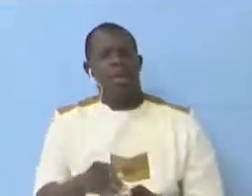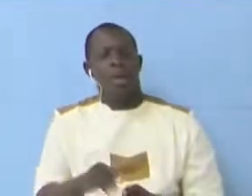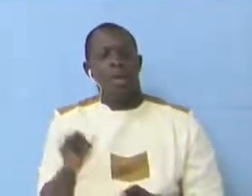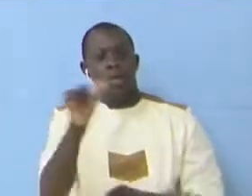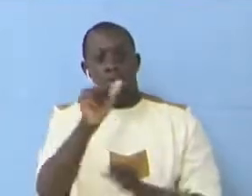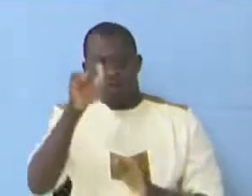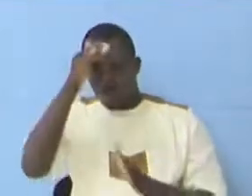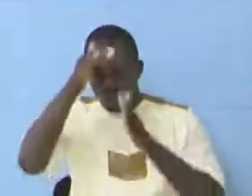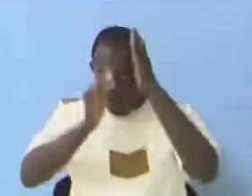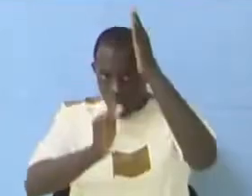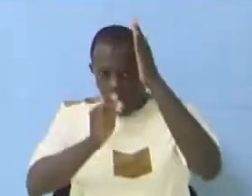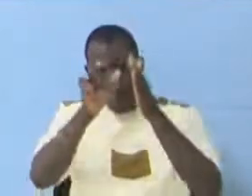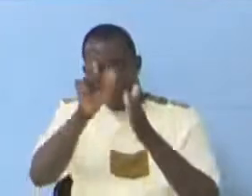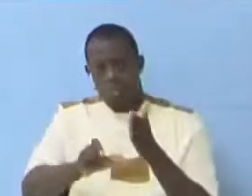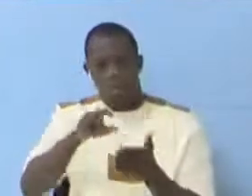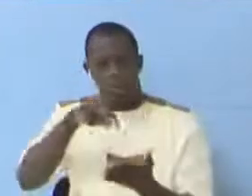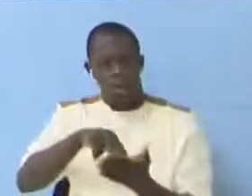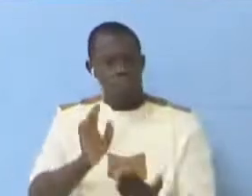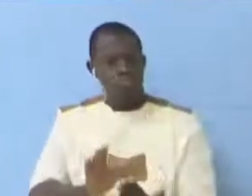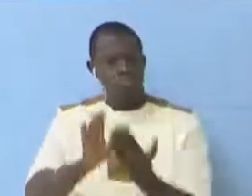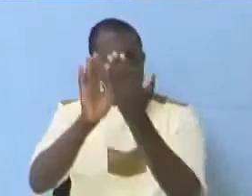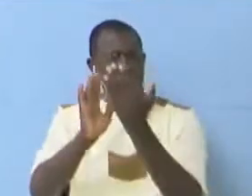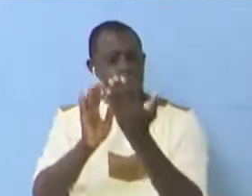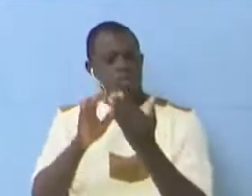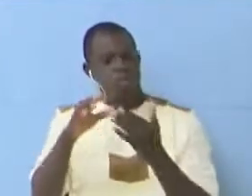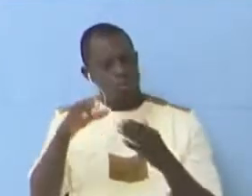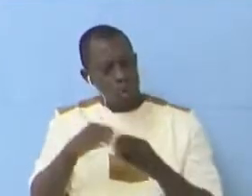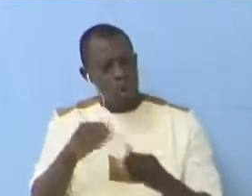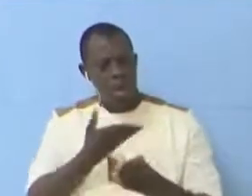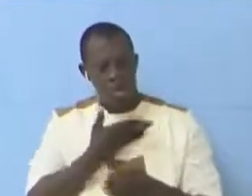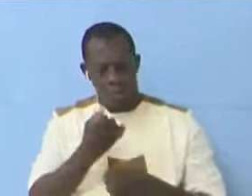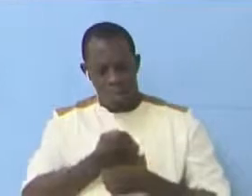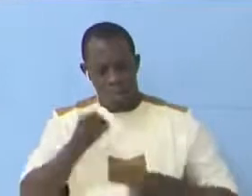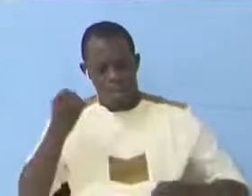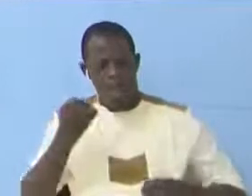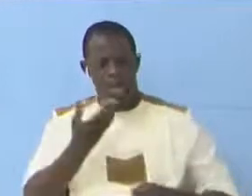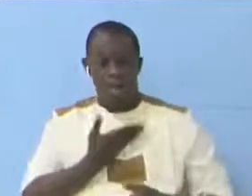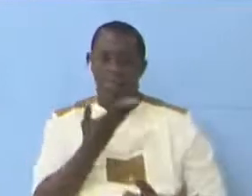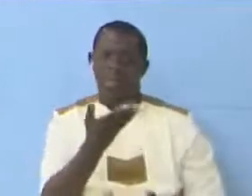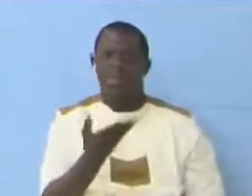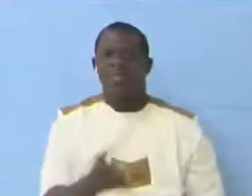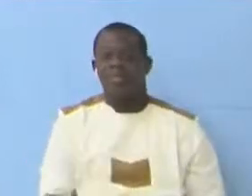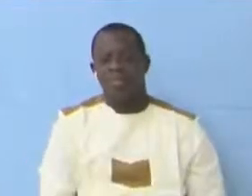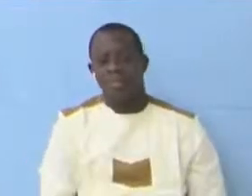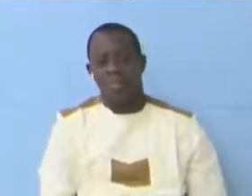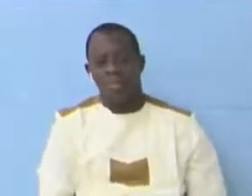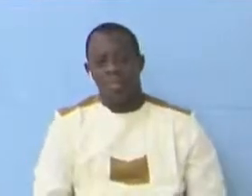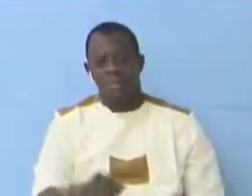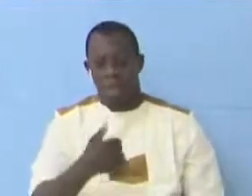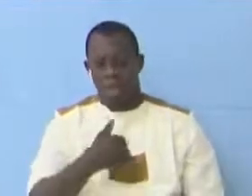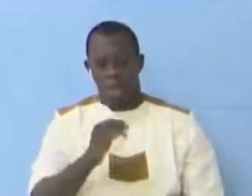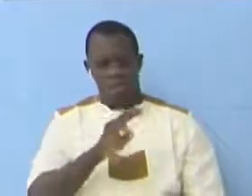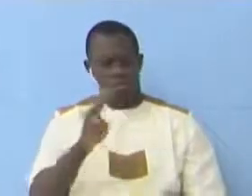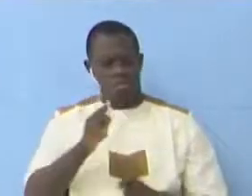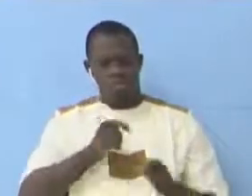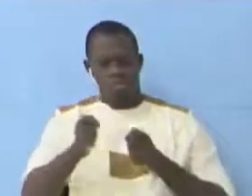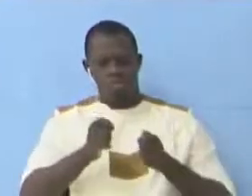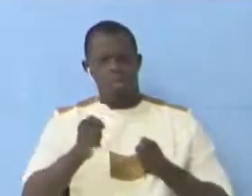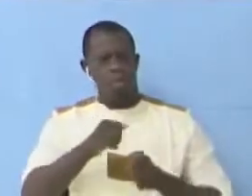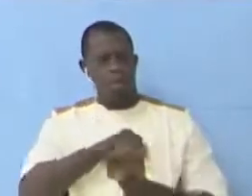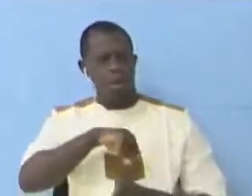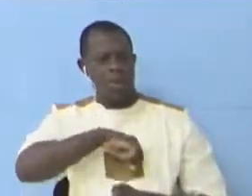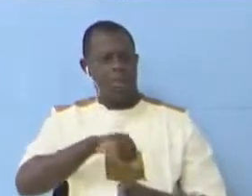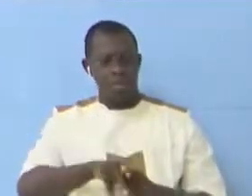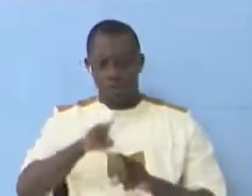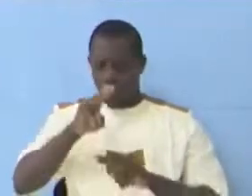was standing in front of him with a weapon. benn soldat muy taxawoon ci kanam ak ngànnaay. I couldn't control myself. I just sat